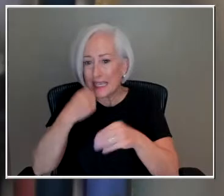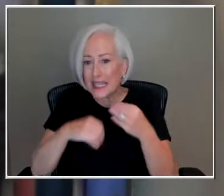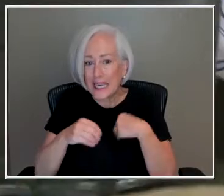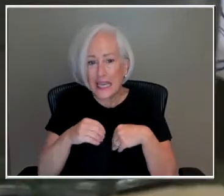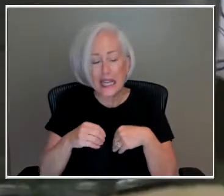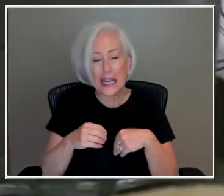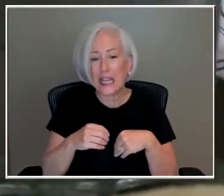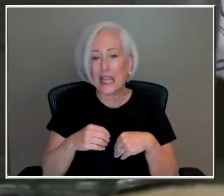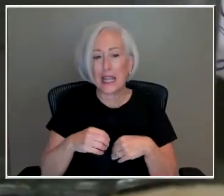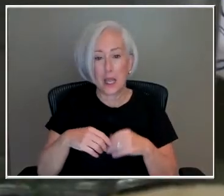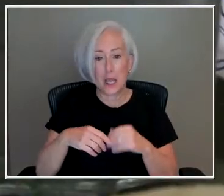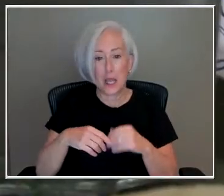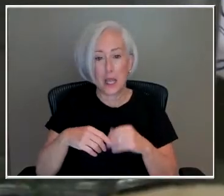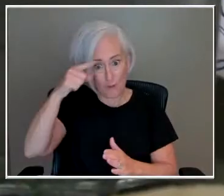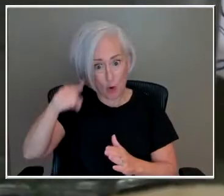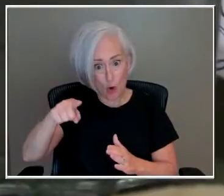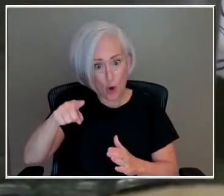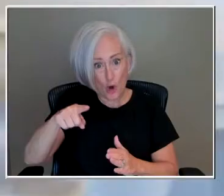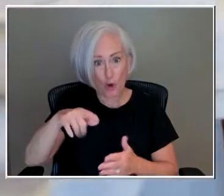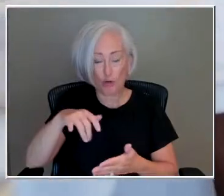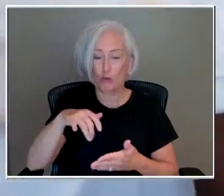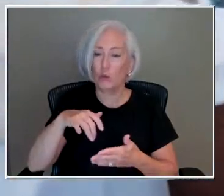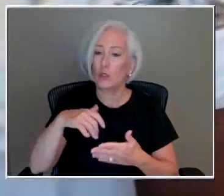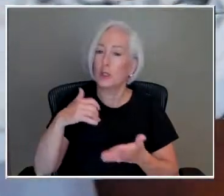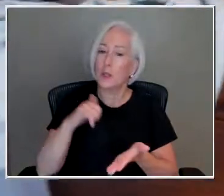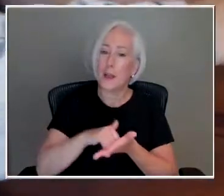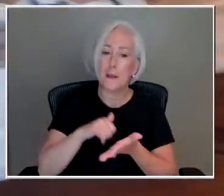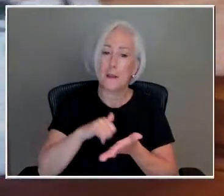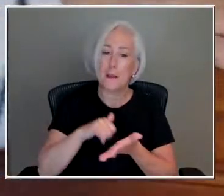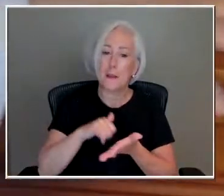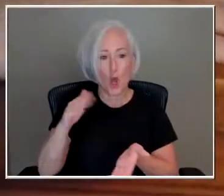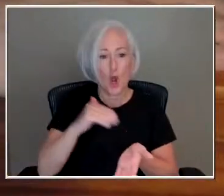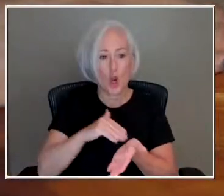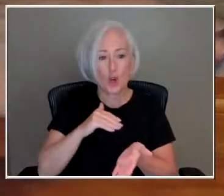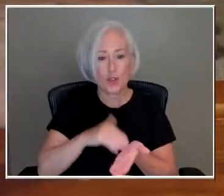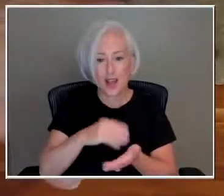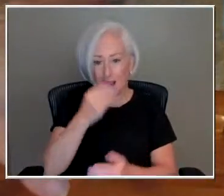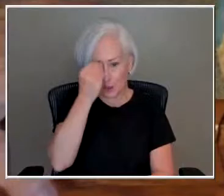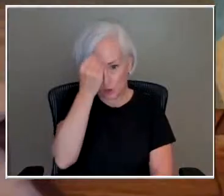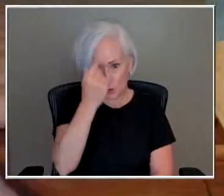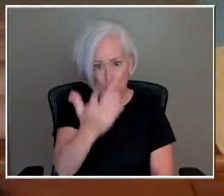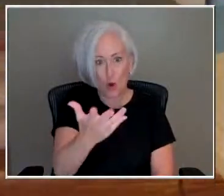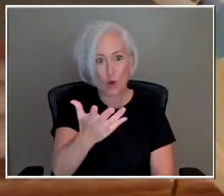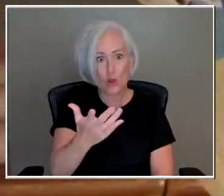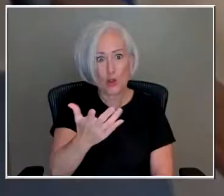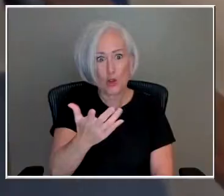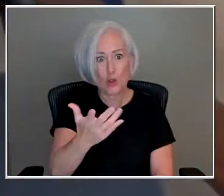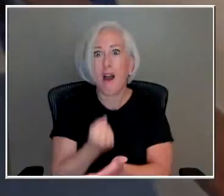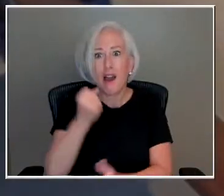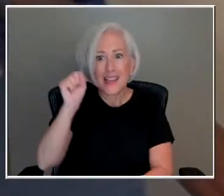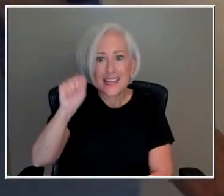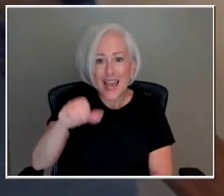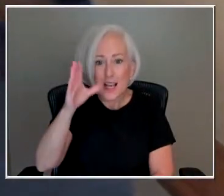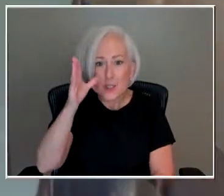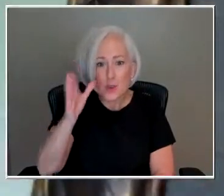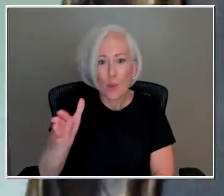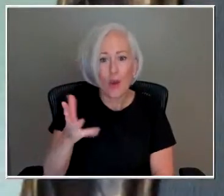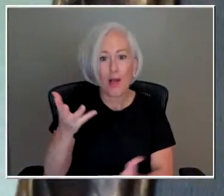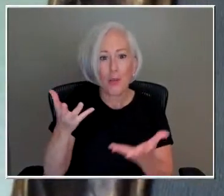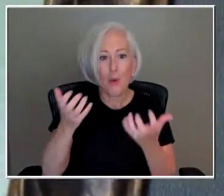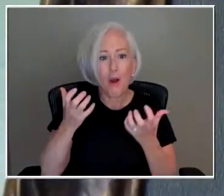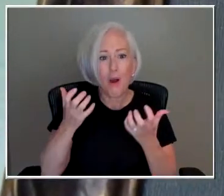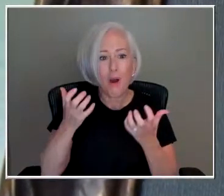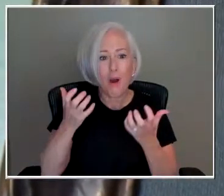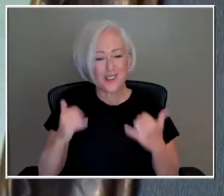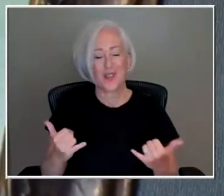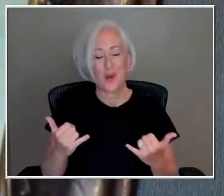doctor told her about Focused Ultrasound, and she jumped at the chance to get it done. So Carlene is joining us now on the phone to tell us a little bit about her